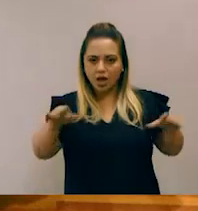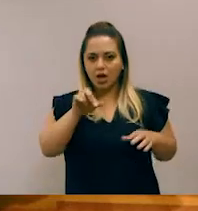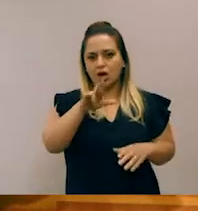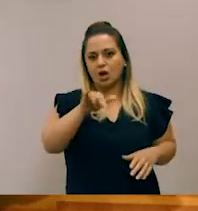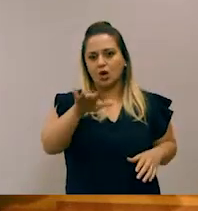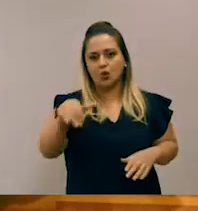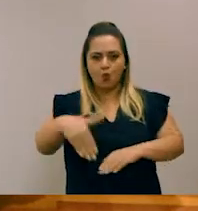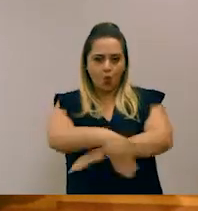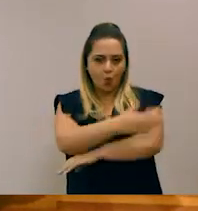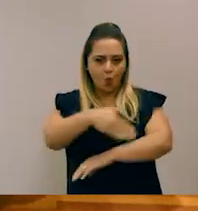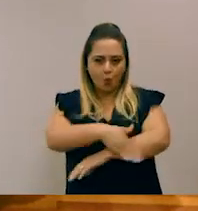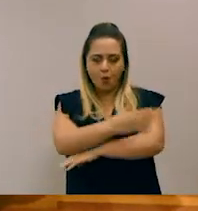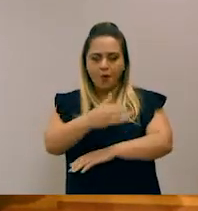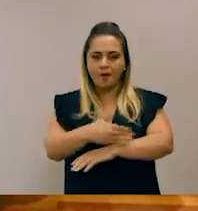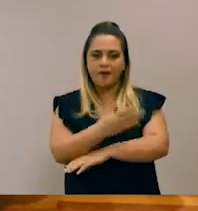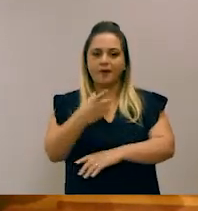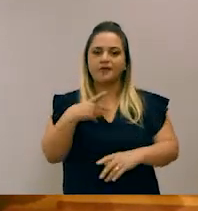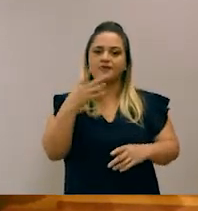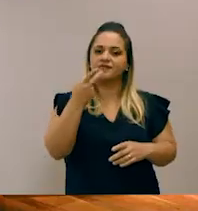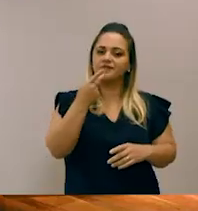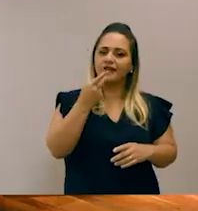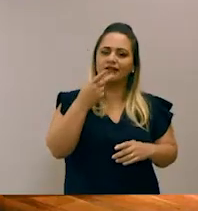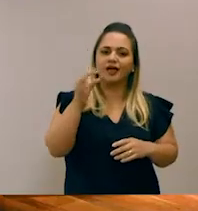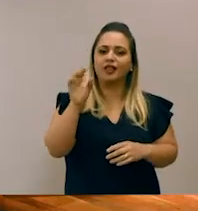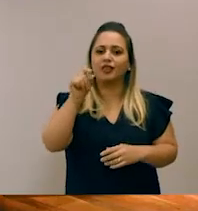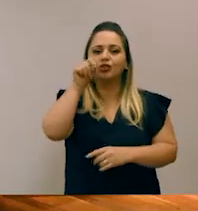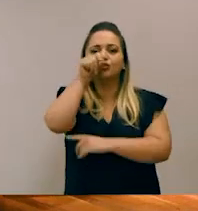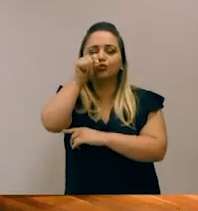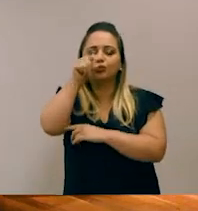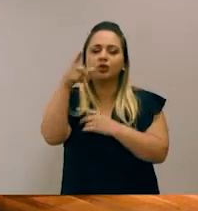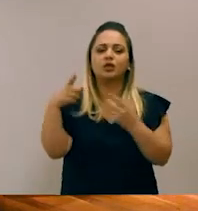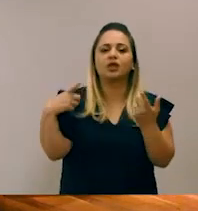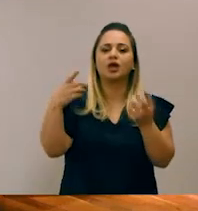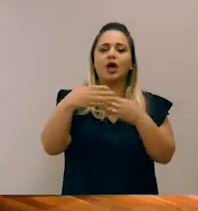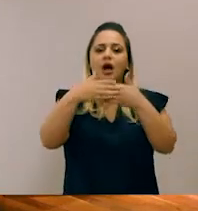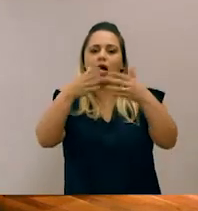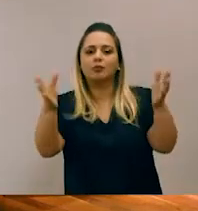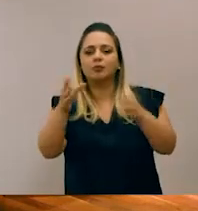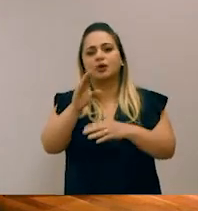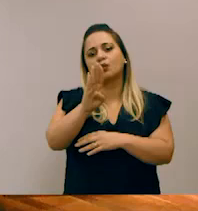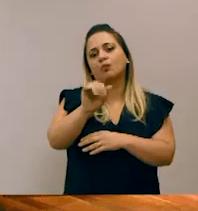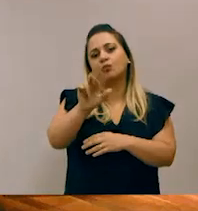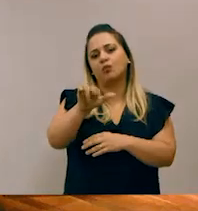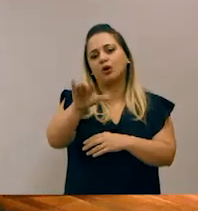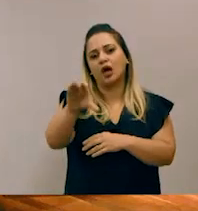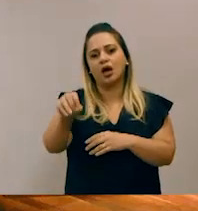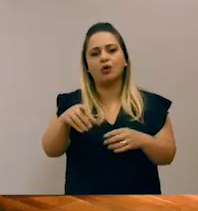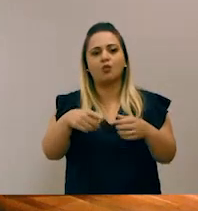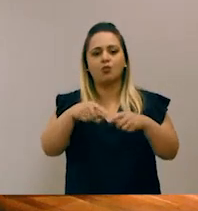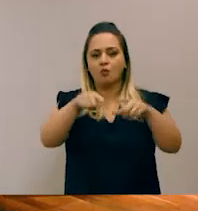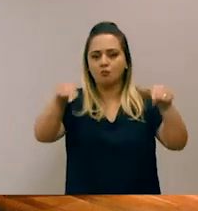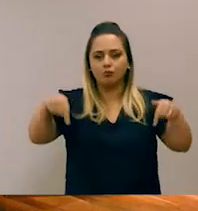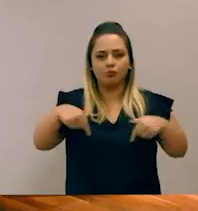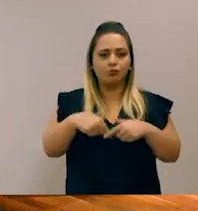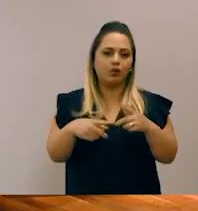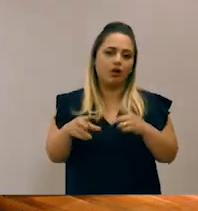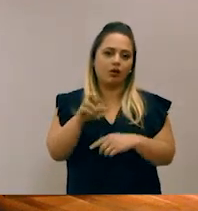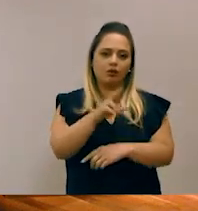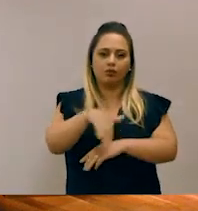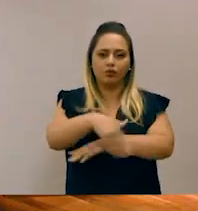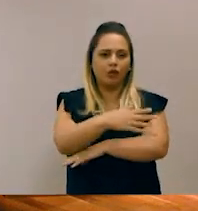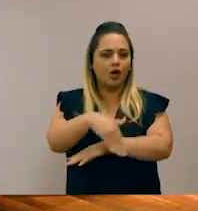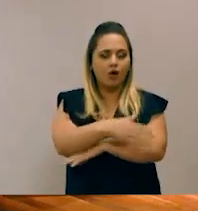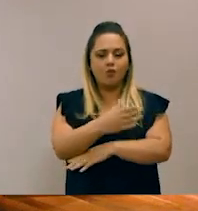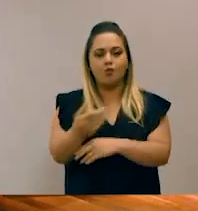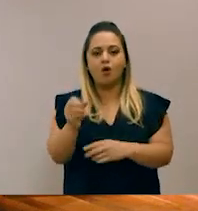for the agents to detect. For example, on Twitter, people are complaining there's a hole on the streets such